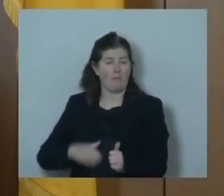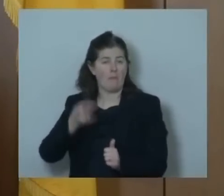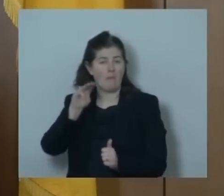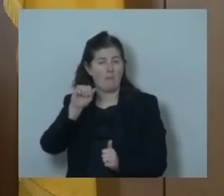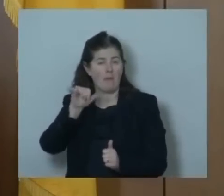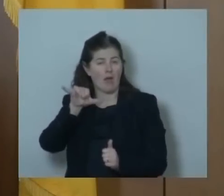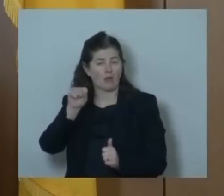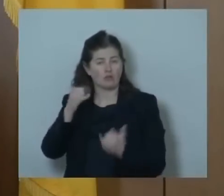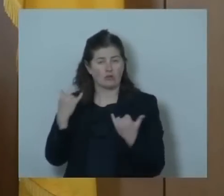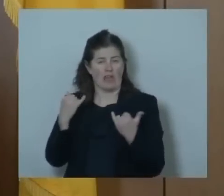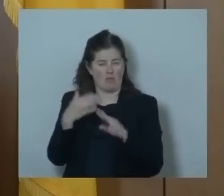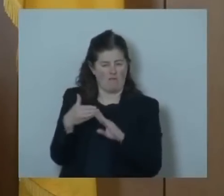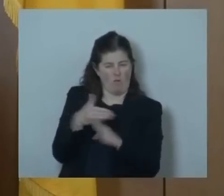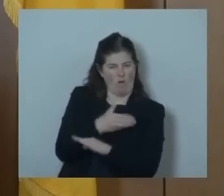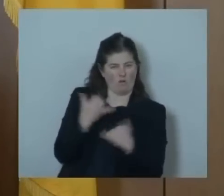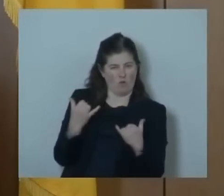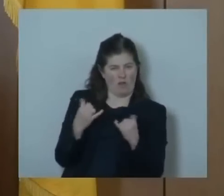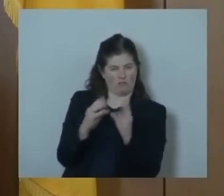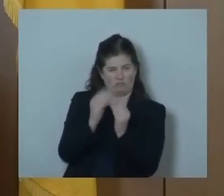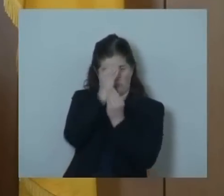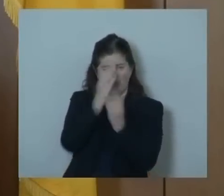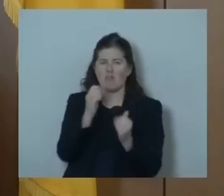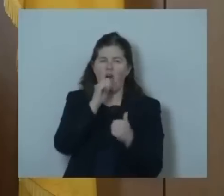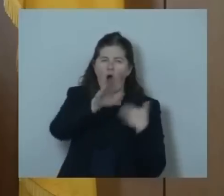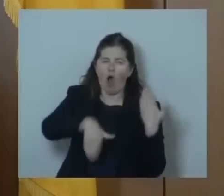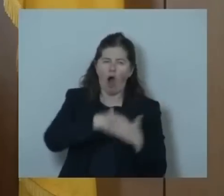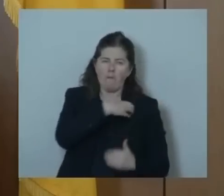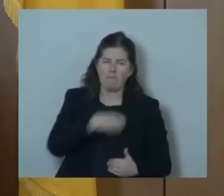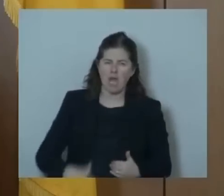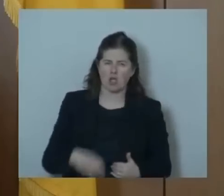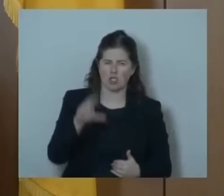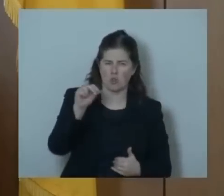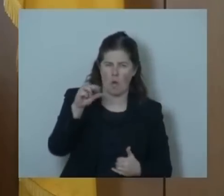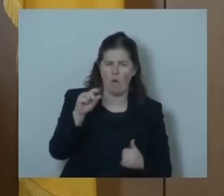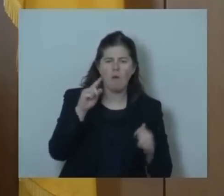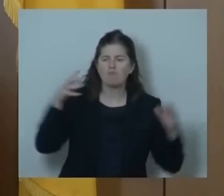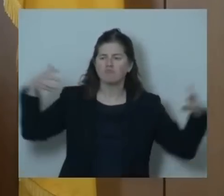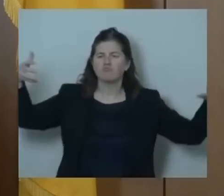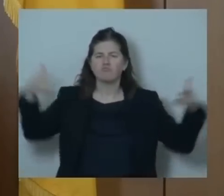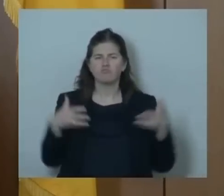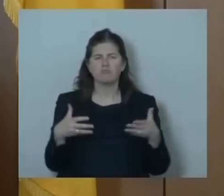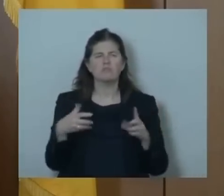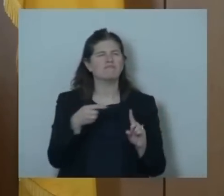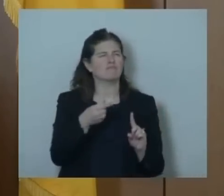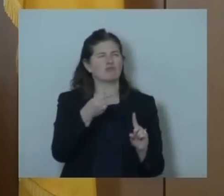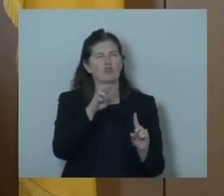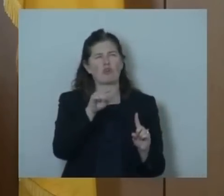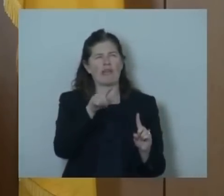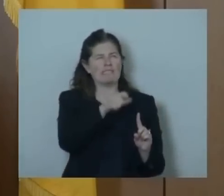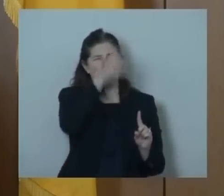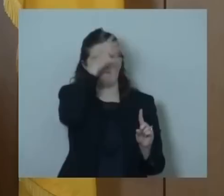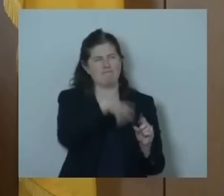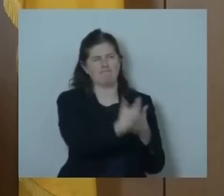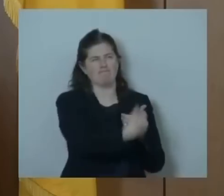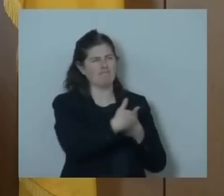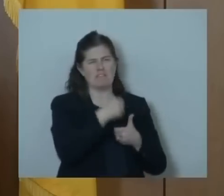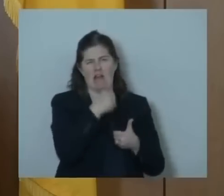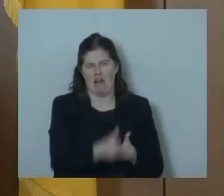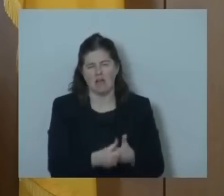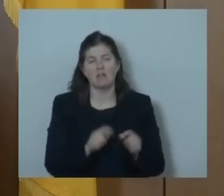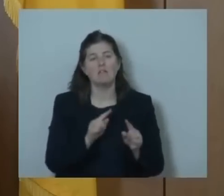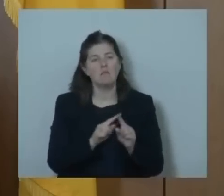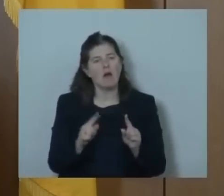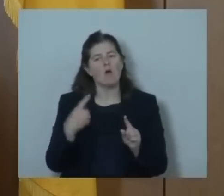actually right before this press conference. It wasn't every mayor, and I don't think the mayor from Grants was on that call. But